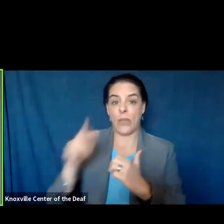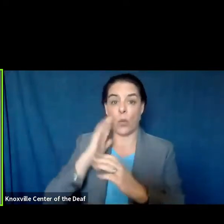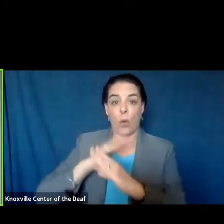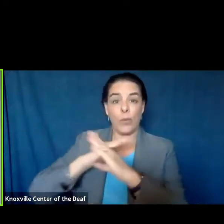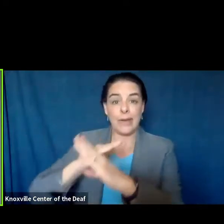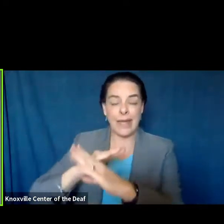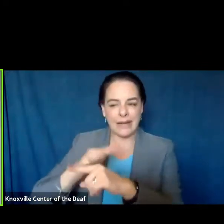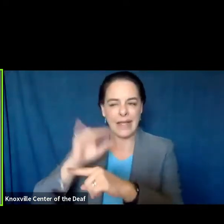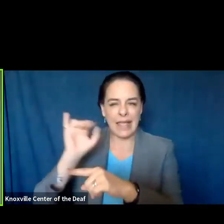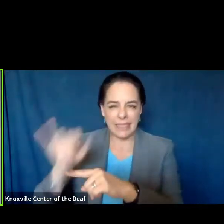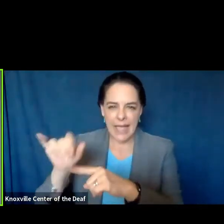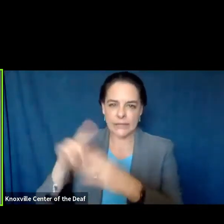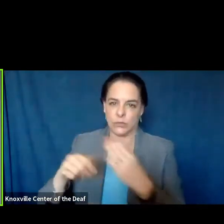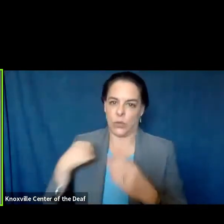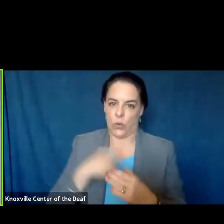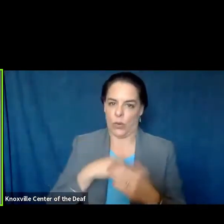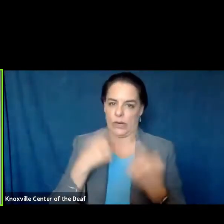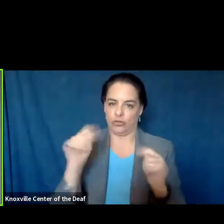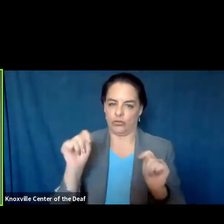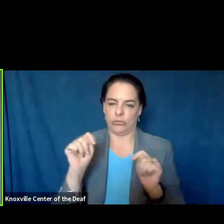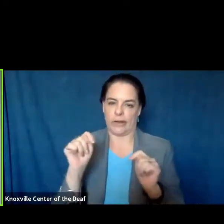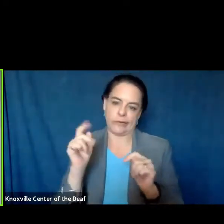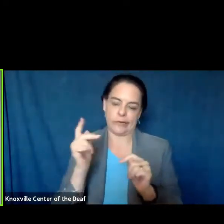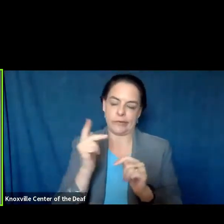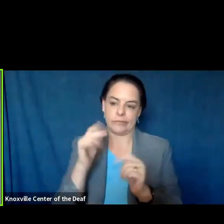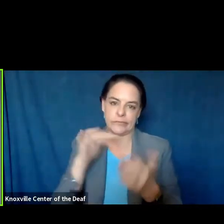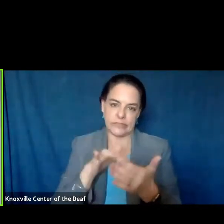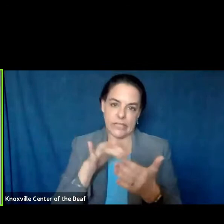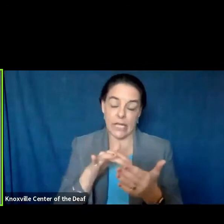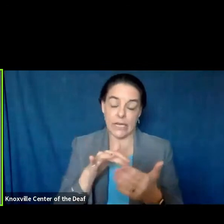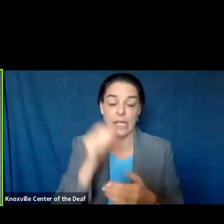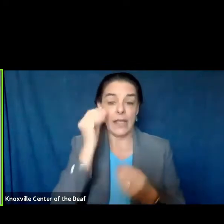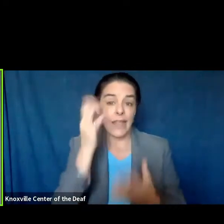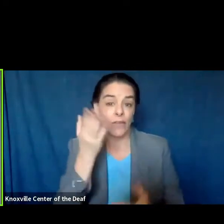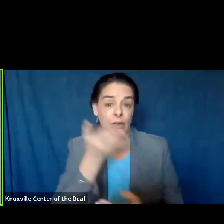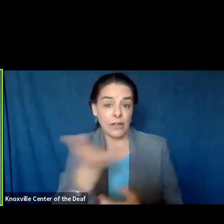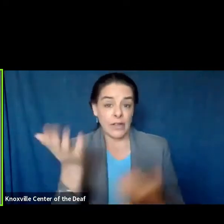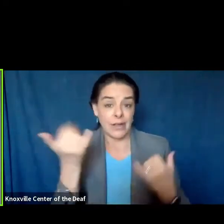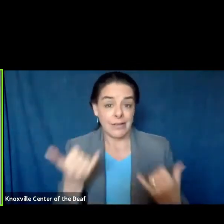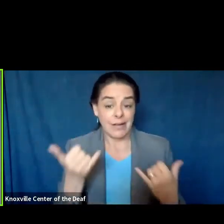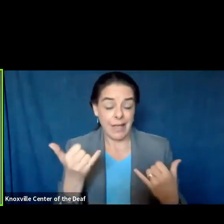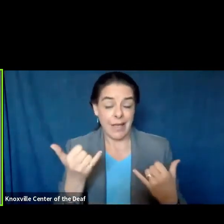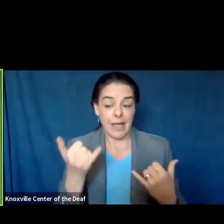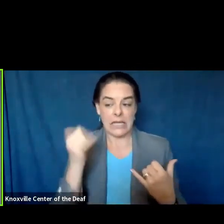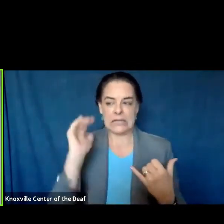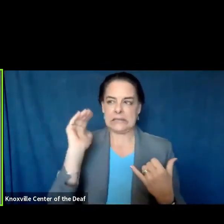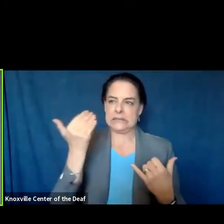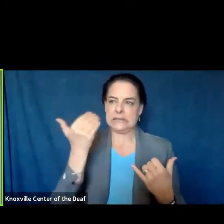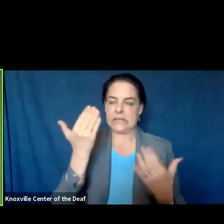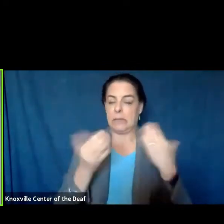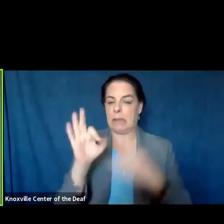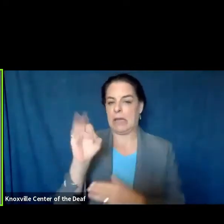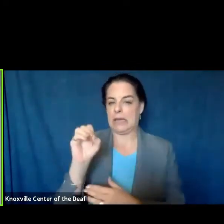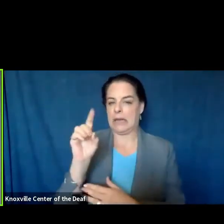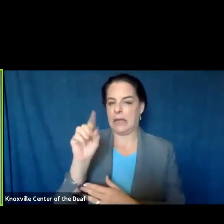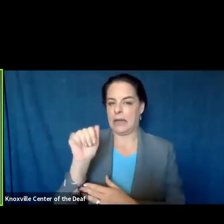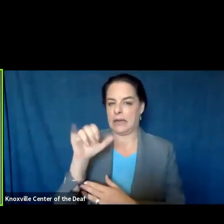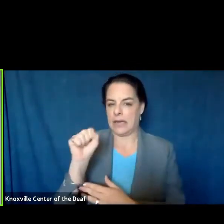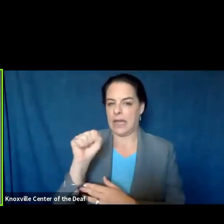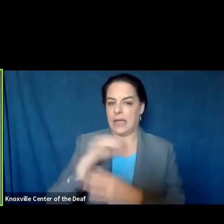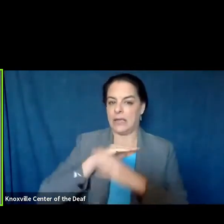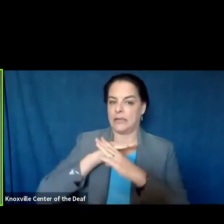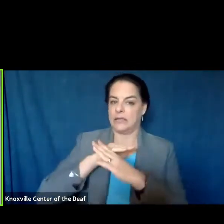question at this point in time. And so the data that's out there right now says that it looks like about 90 days, but we still don't know